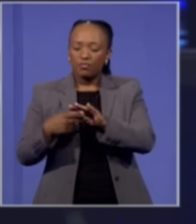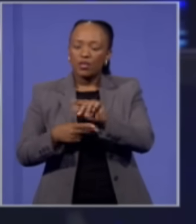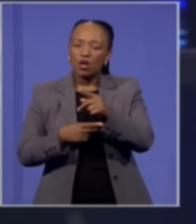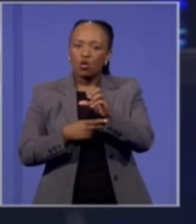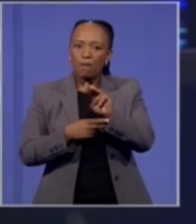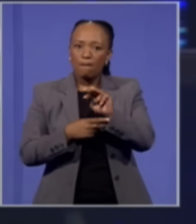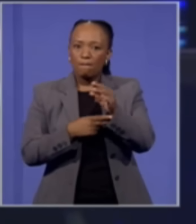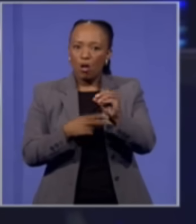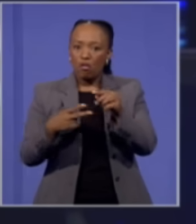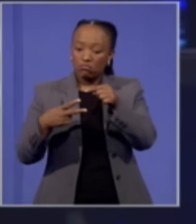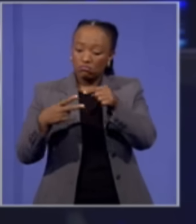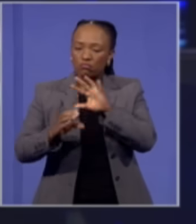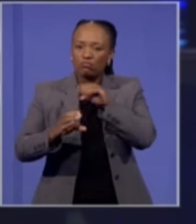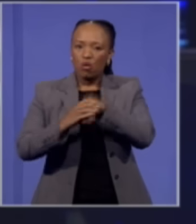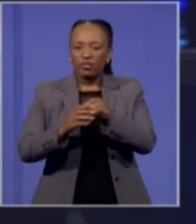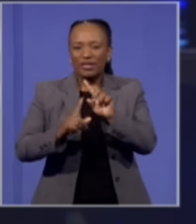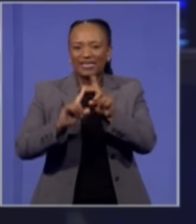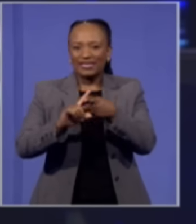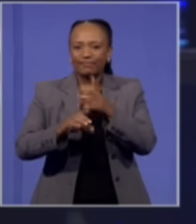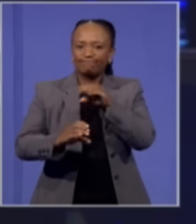eo.